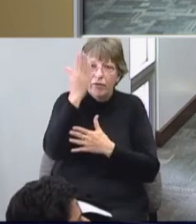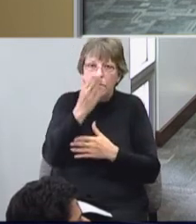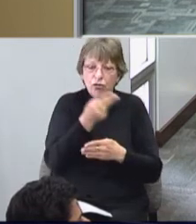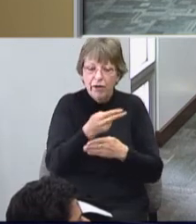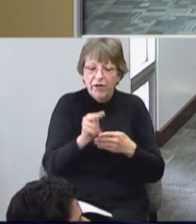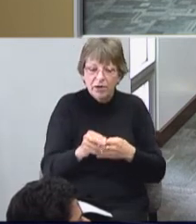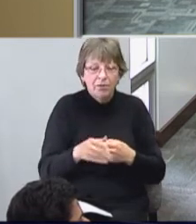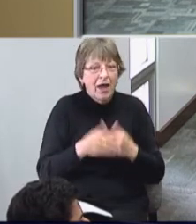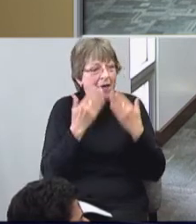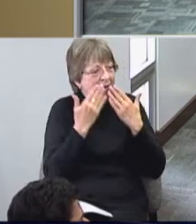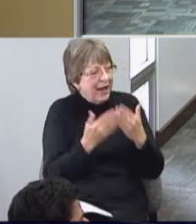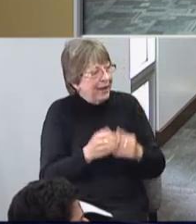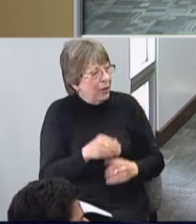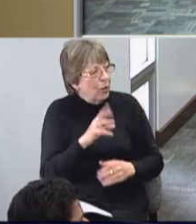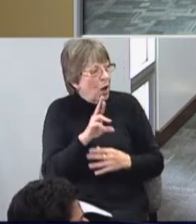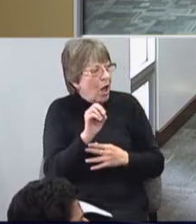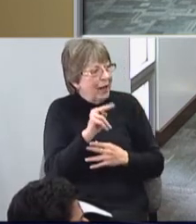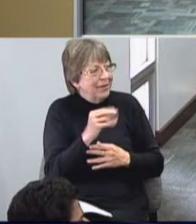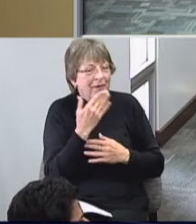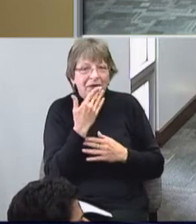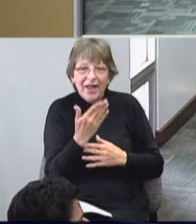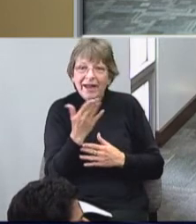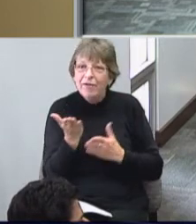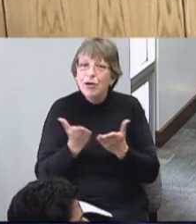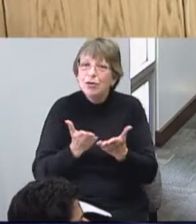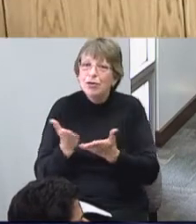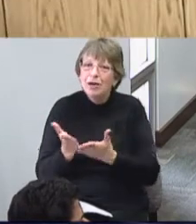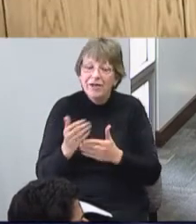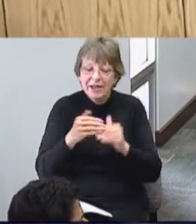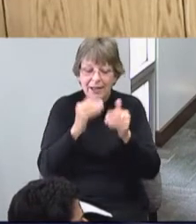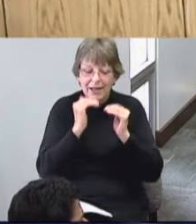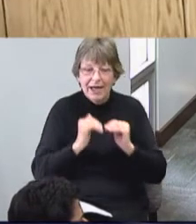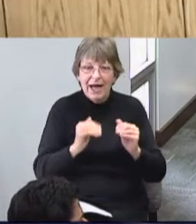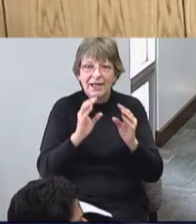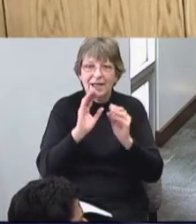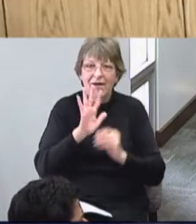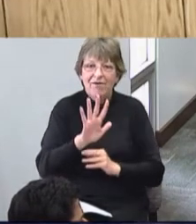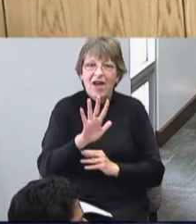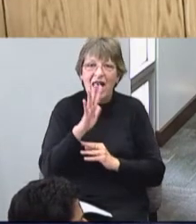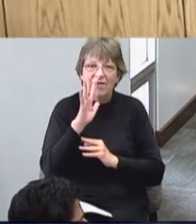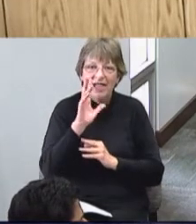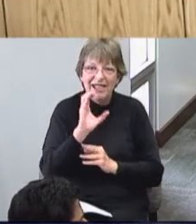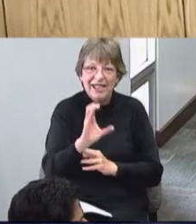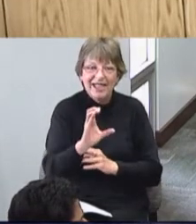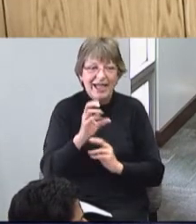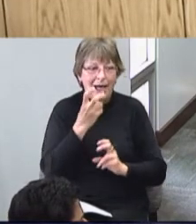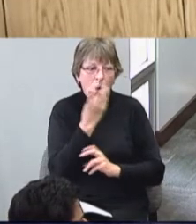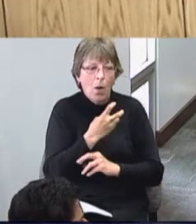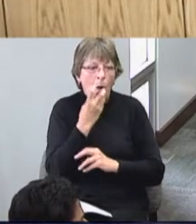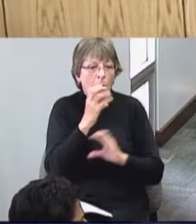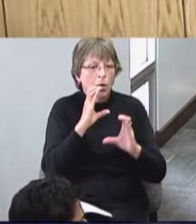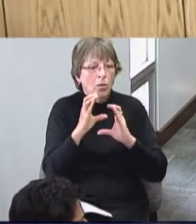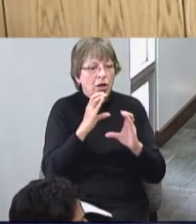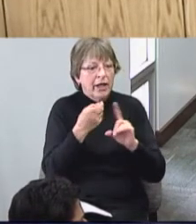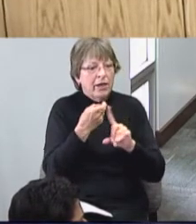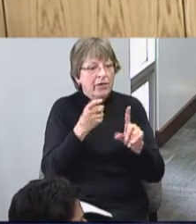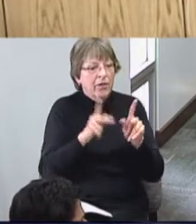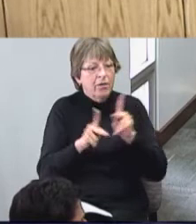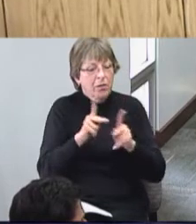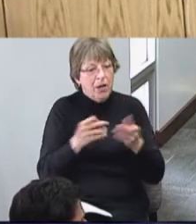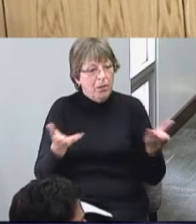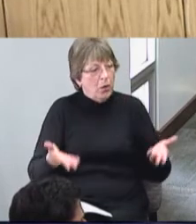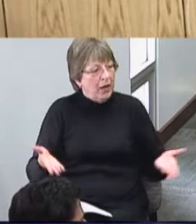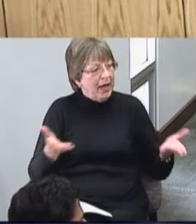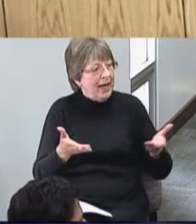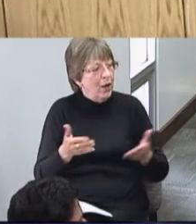for your Thank you. service. Thank you. Next item, please. Item 5C, oral communications from the audience. This